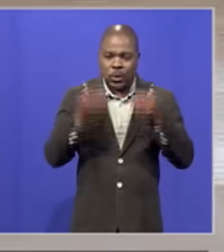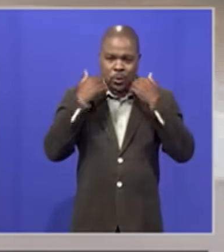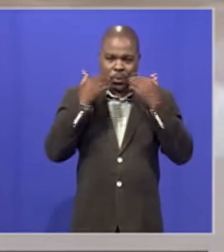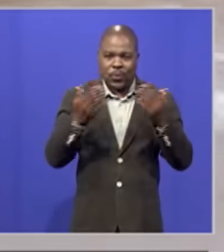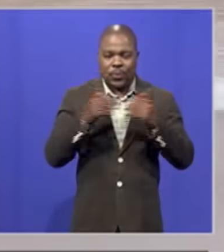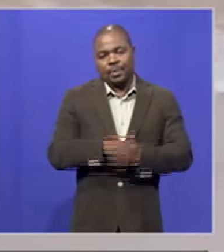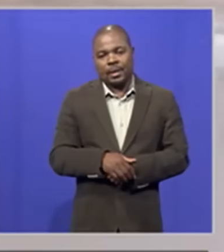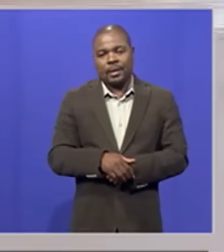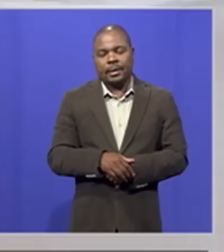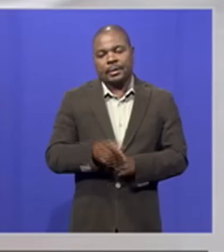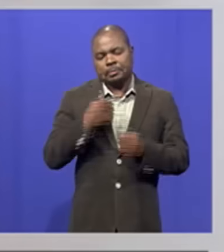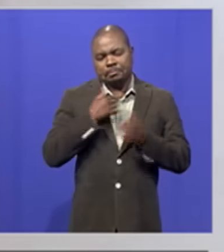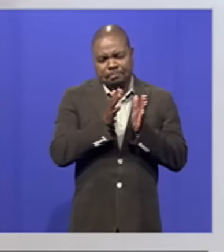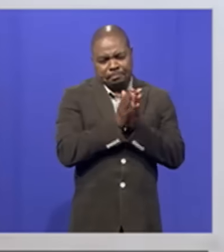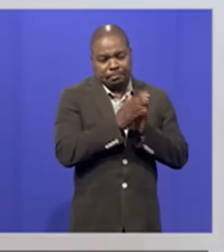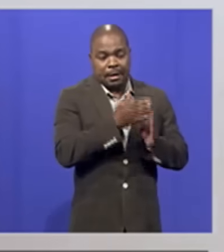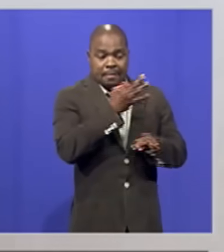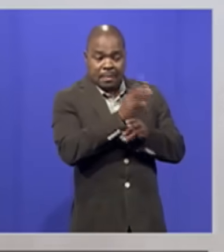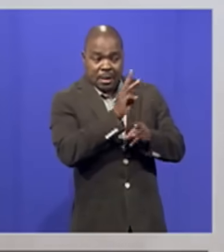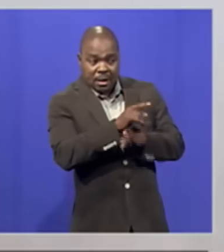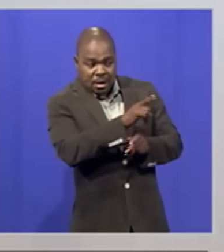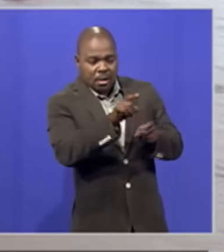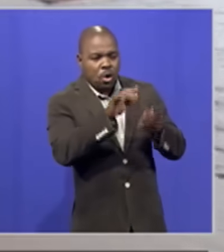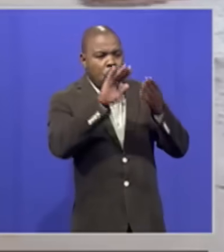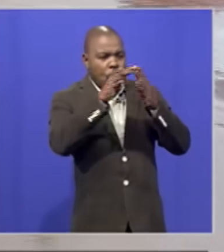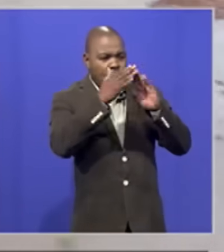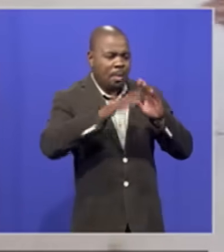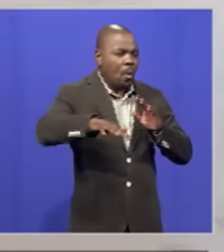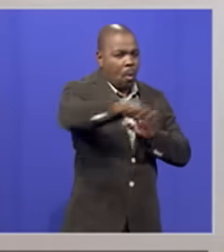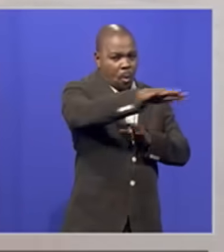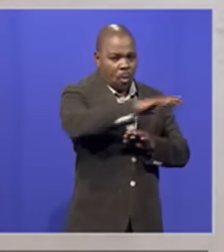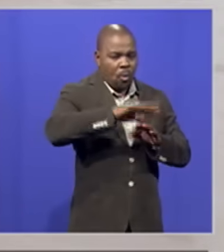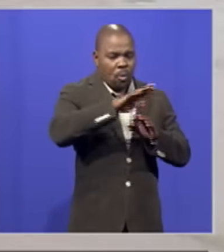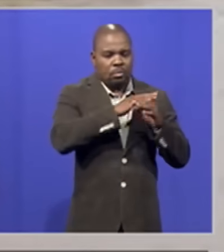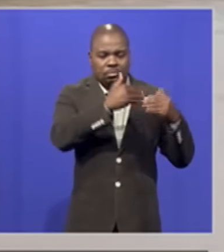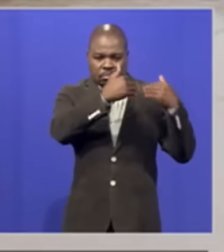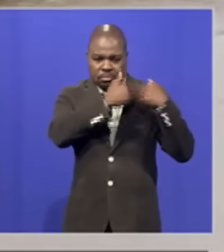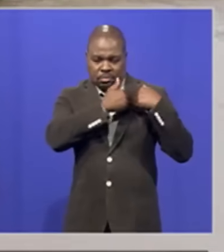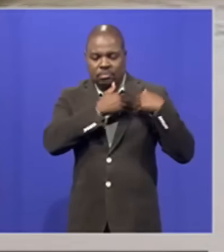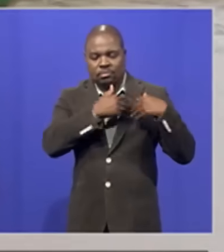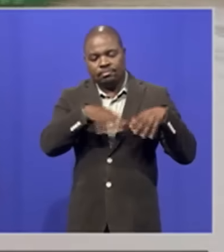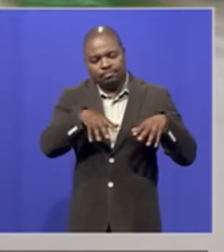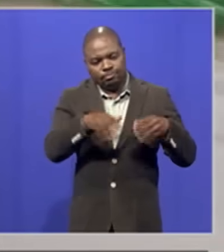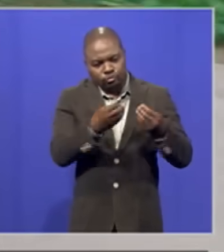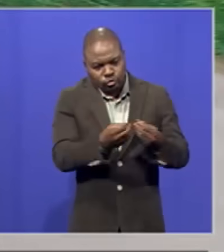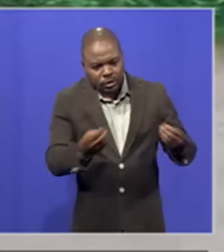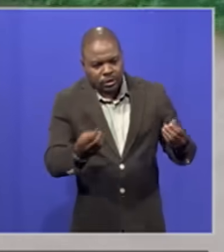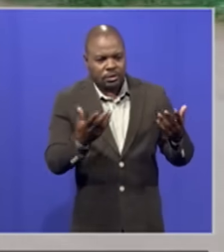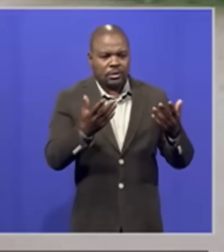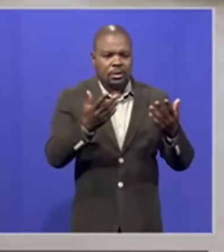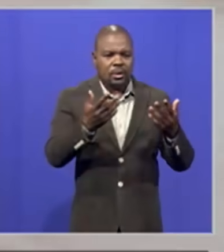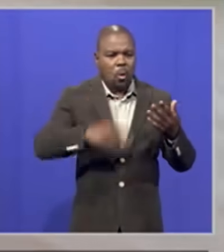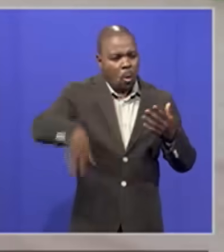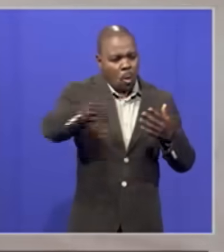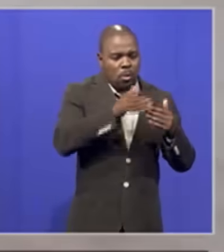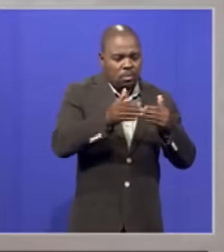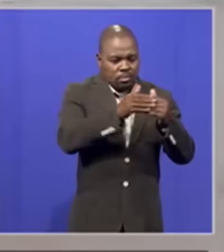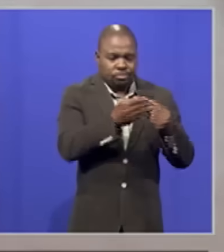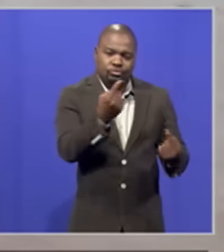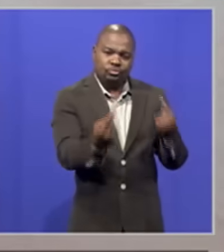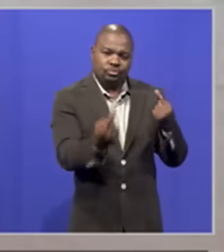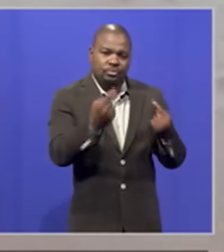gabotse so re kgopela batswadi le setšhaba ka moka ka karetšo re rwale maikarabelo a go hlokomela badudi ba bangwe modudi o mongwe le o mongwe